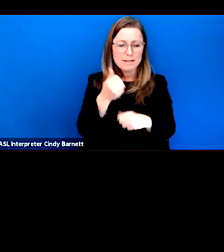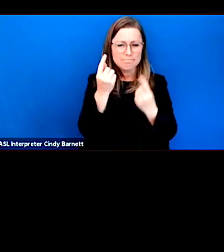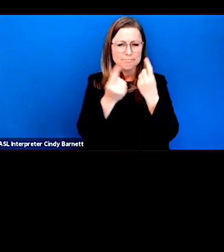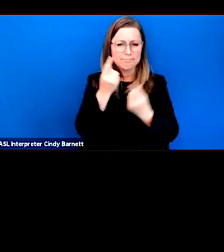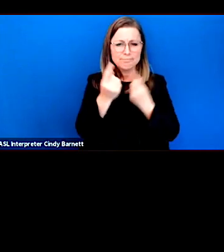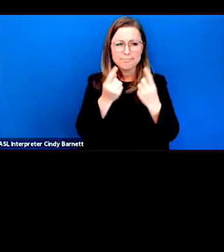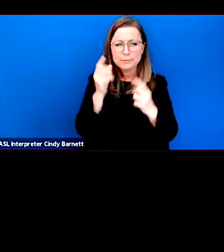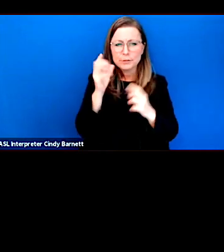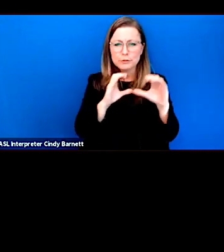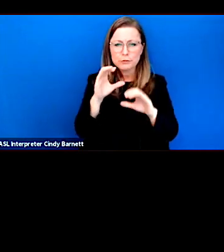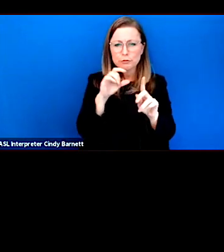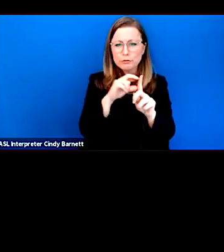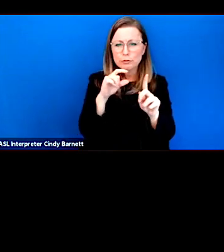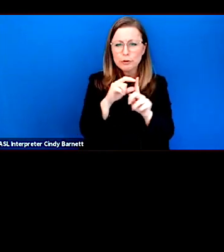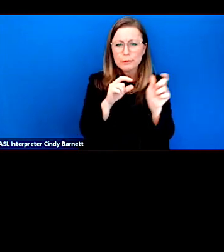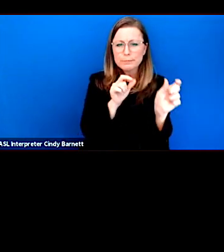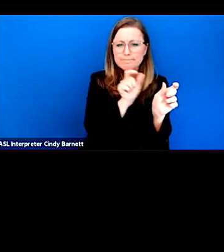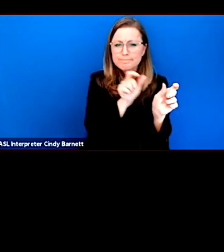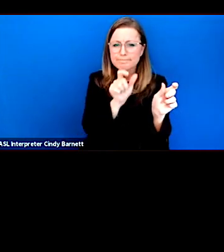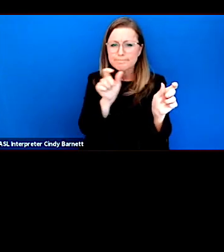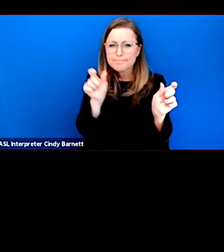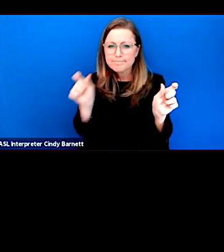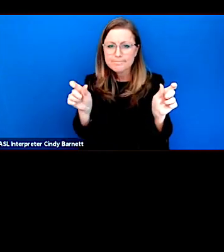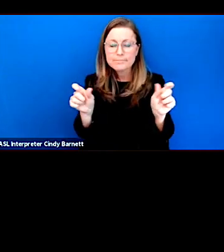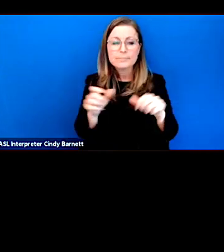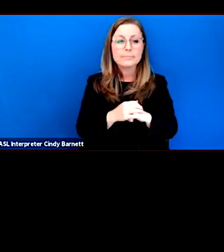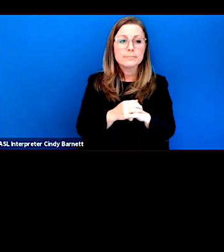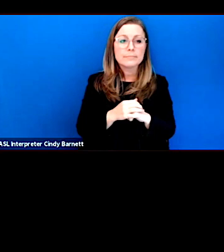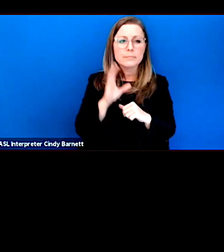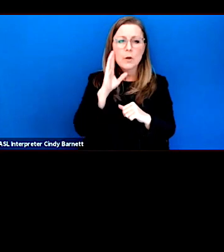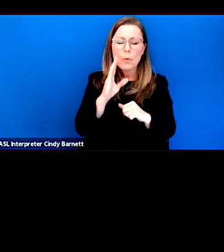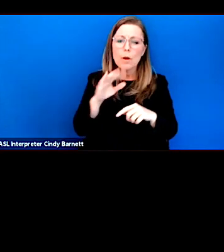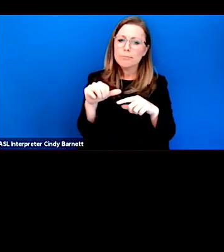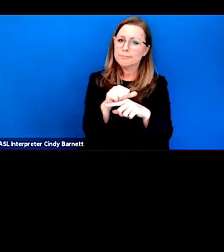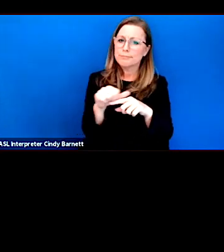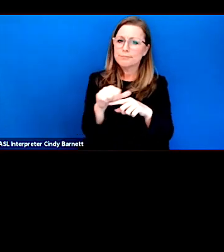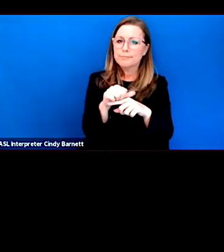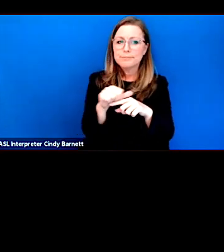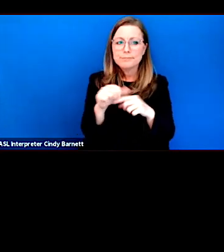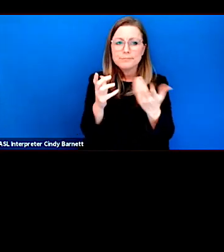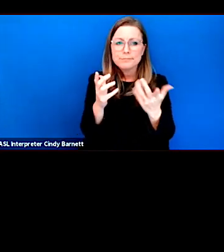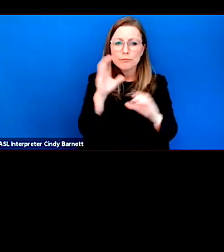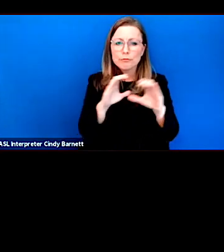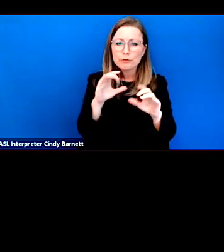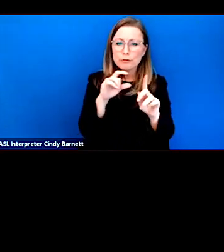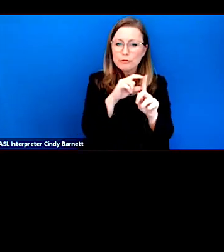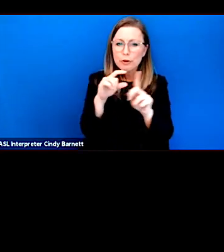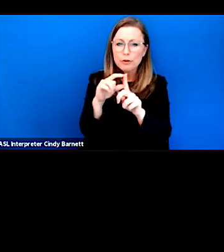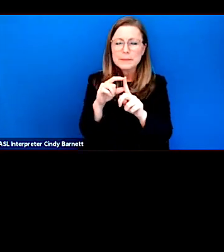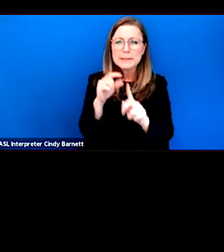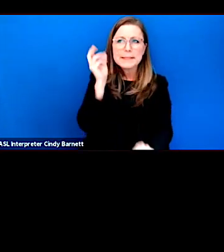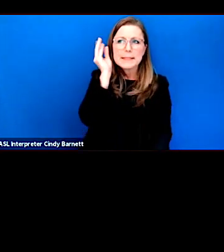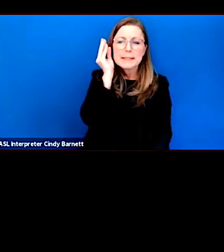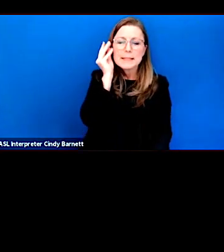briefly practice selecting search terms by thinking through the synthesis question that we are using throughout this